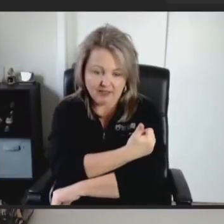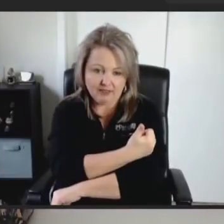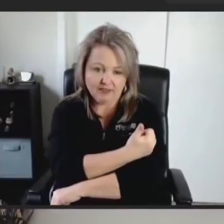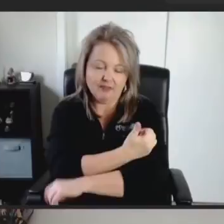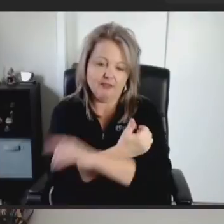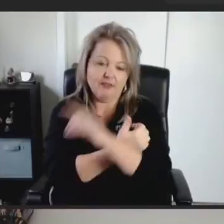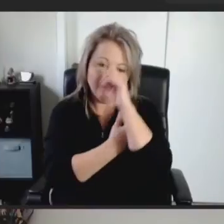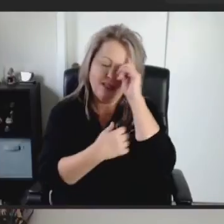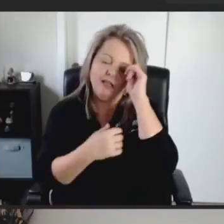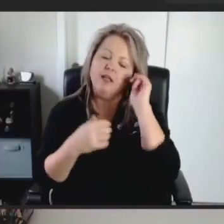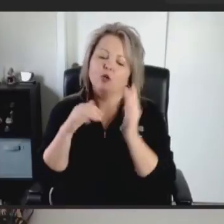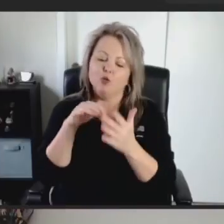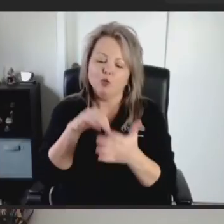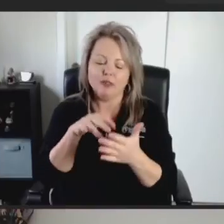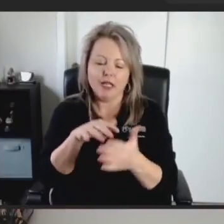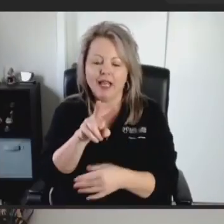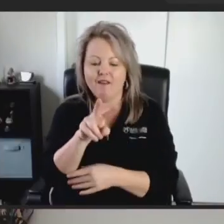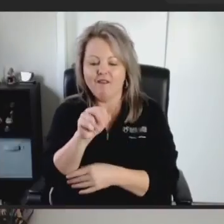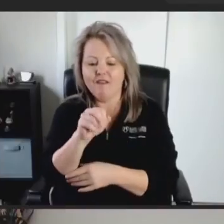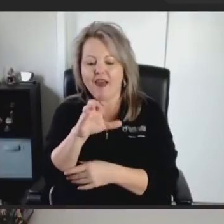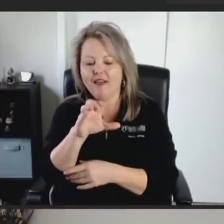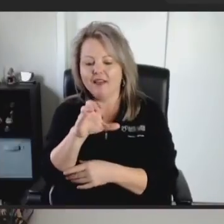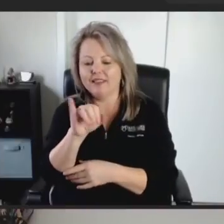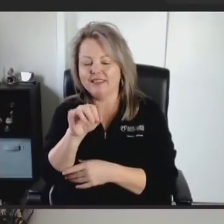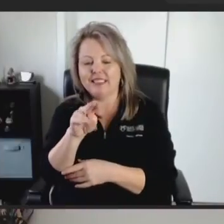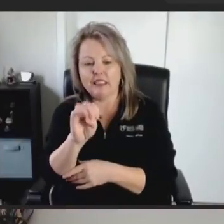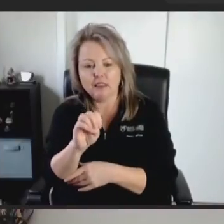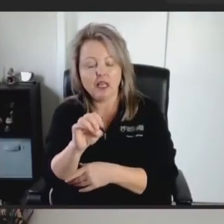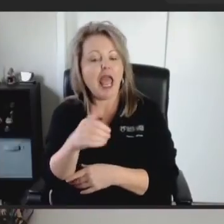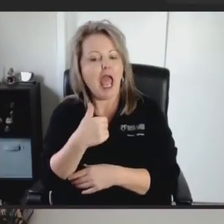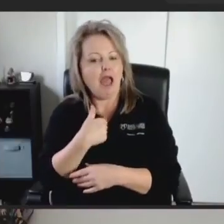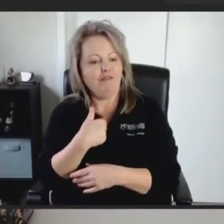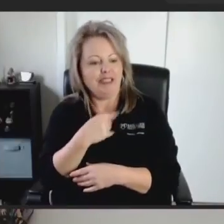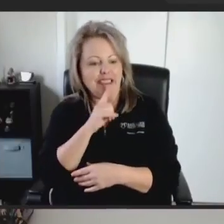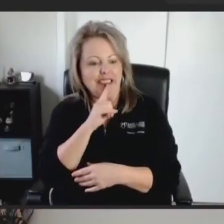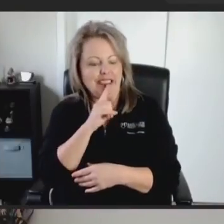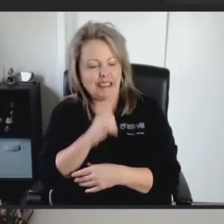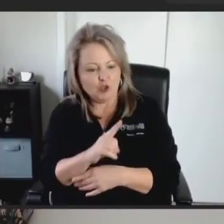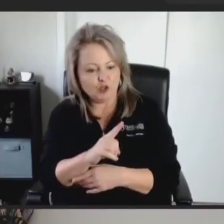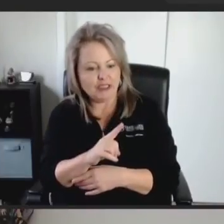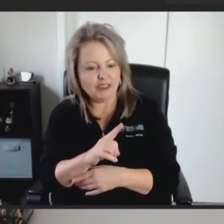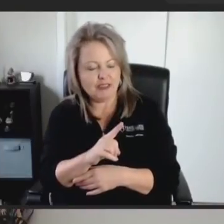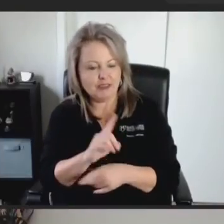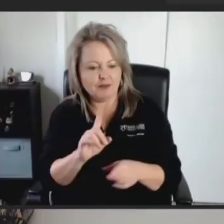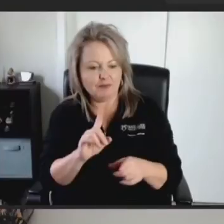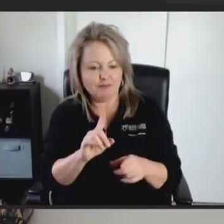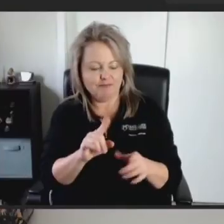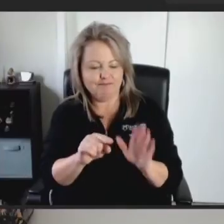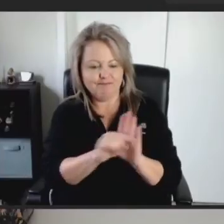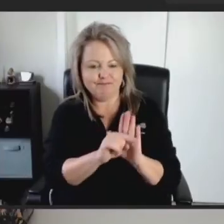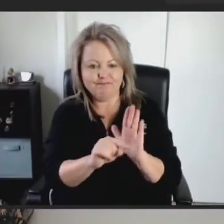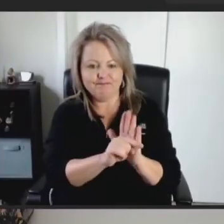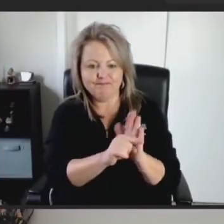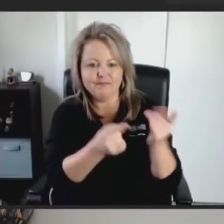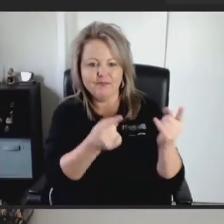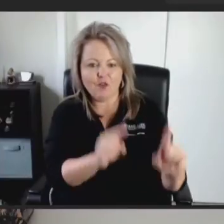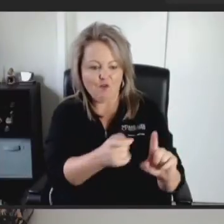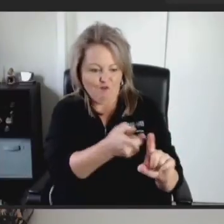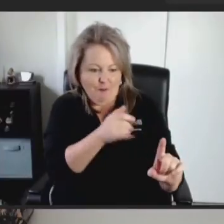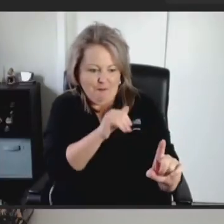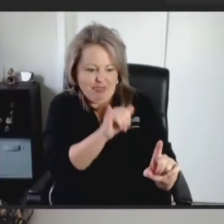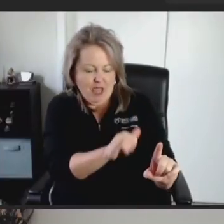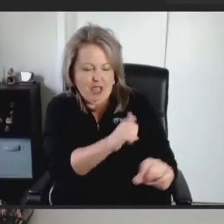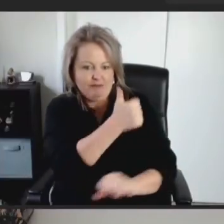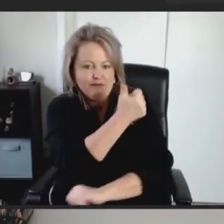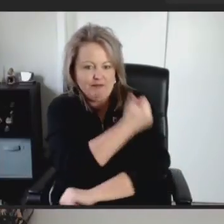is studied, if you're going to have any serious adverse outcomes related to a vaccine, it